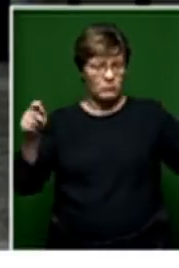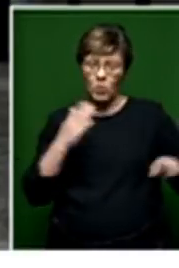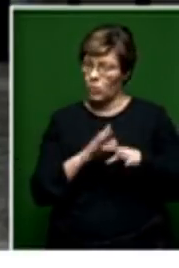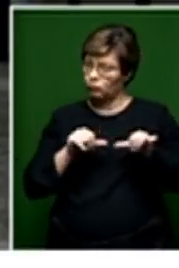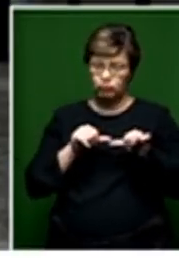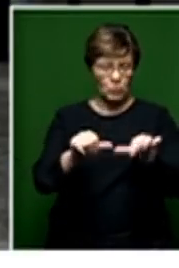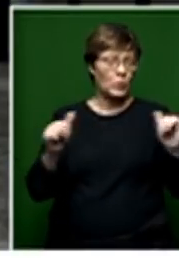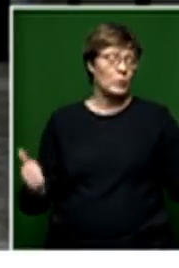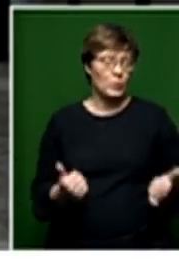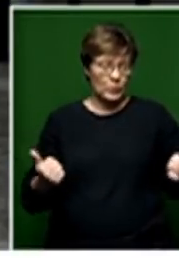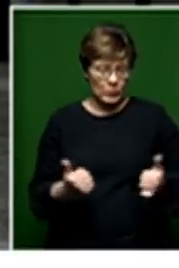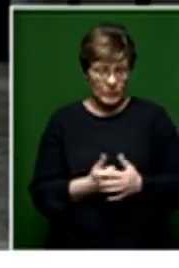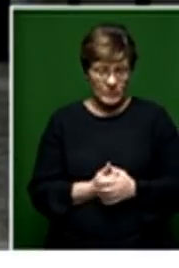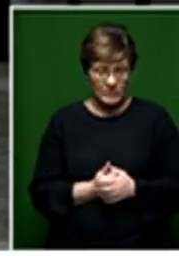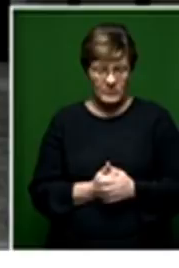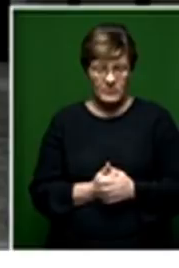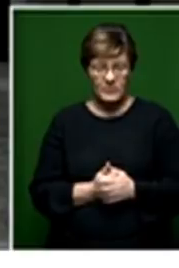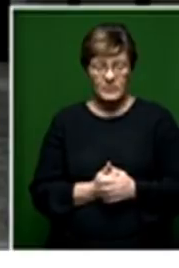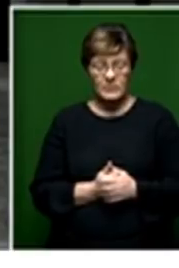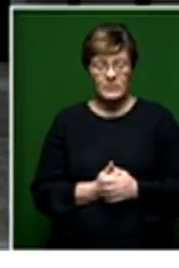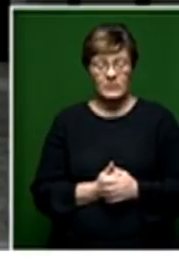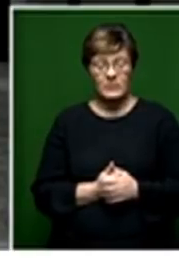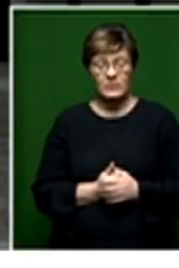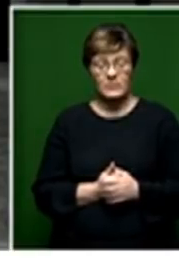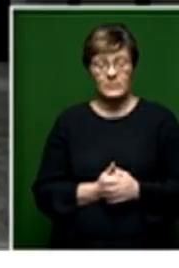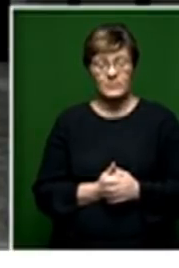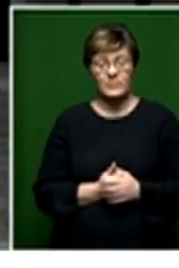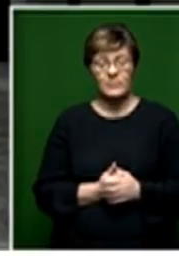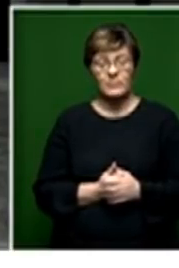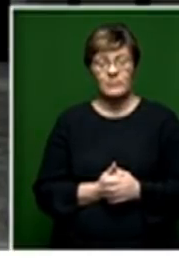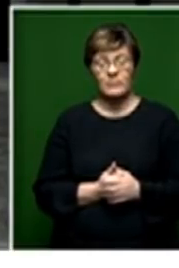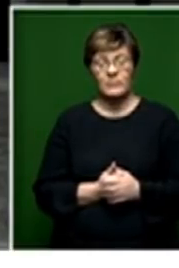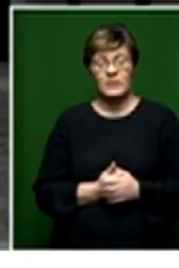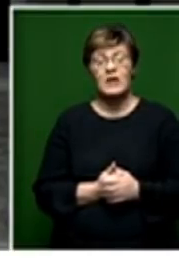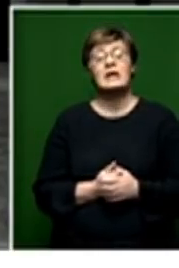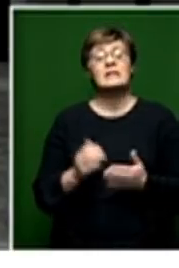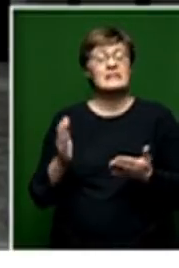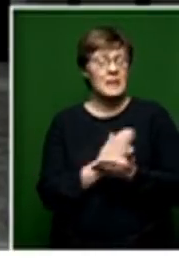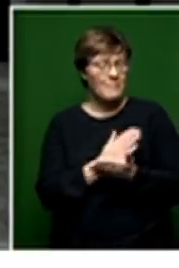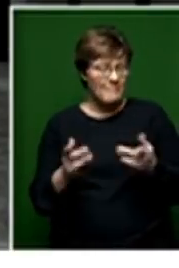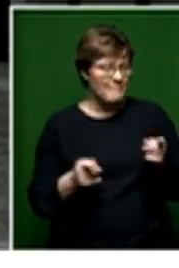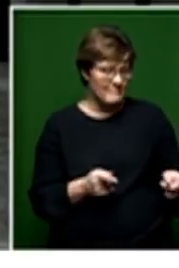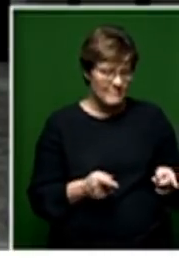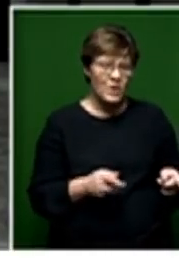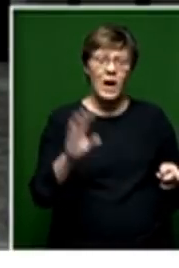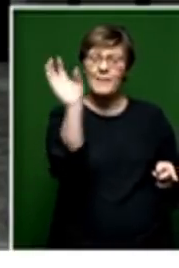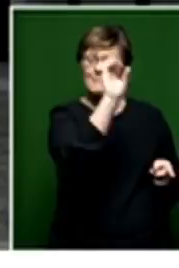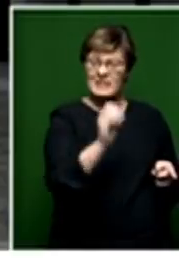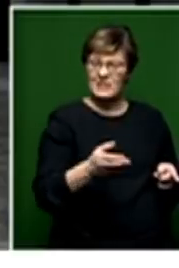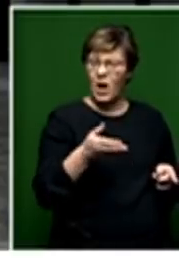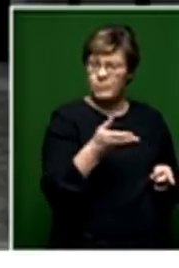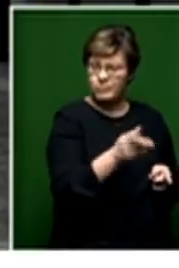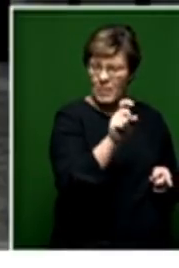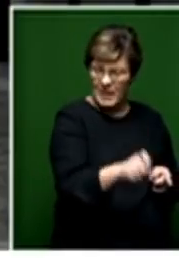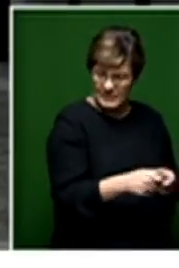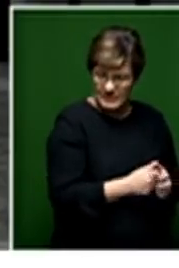it, if I can just throw that in there. So many, while for some sittings you do have a percentage of